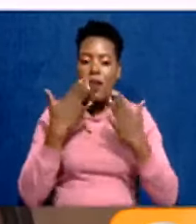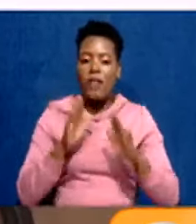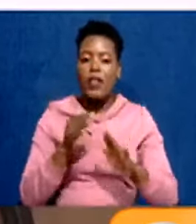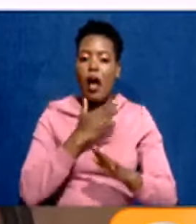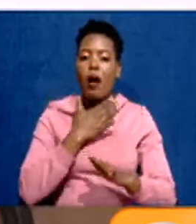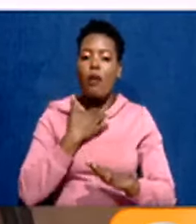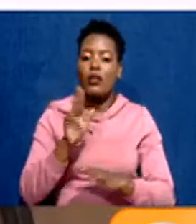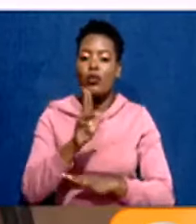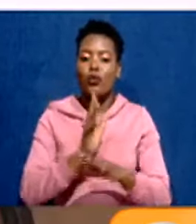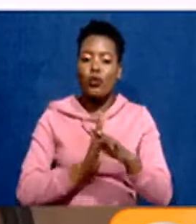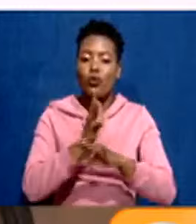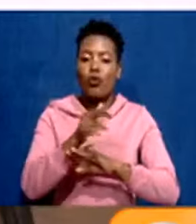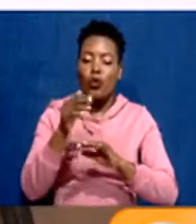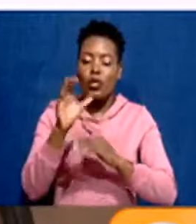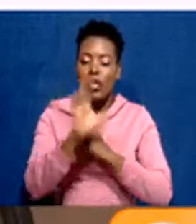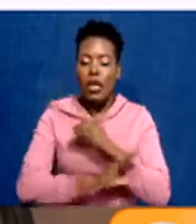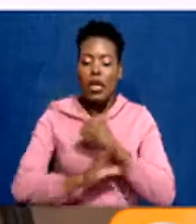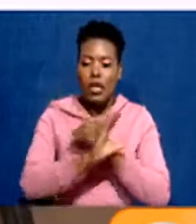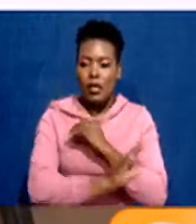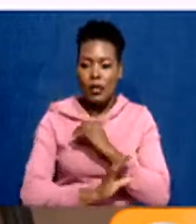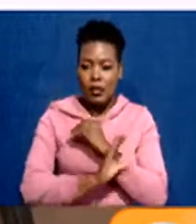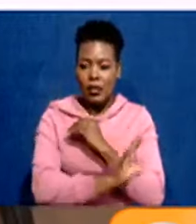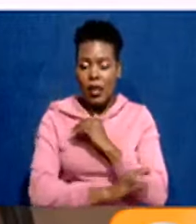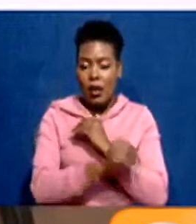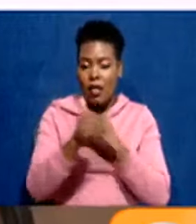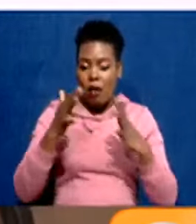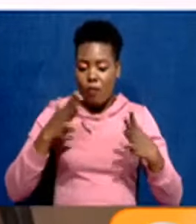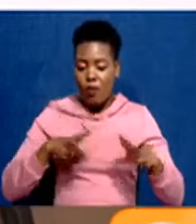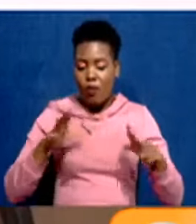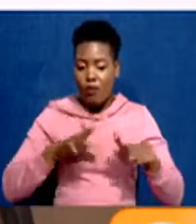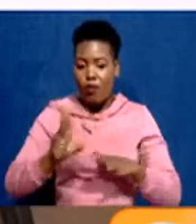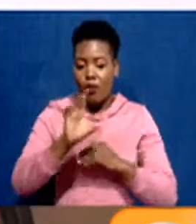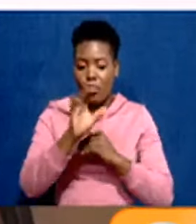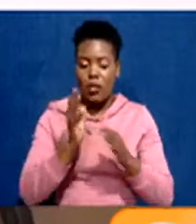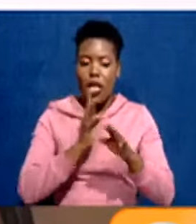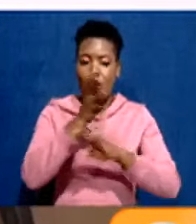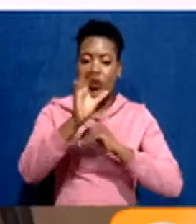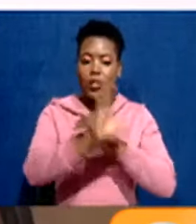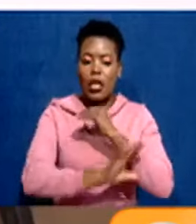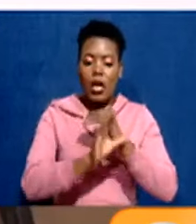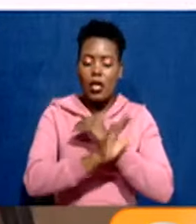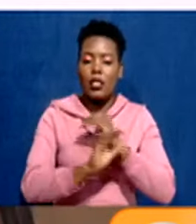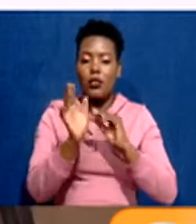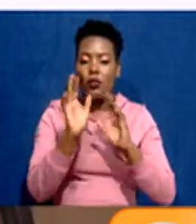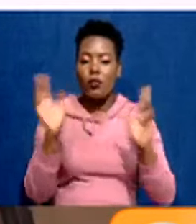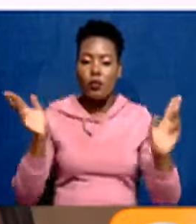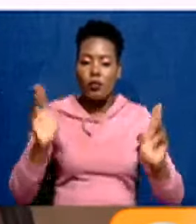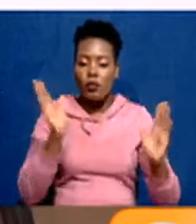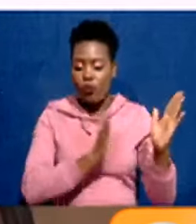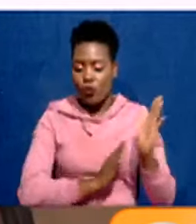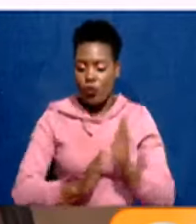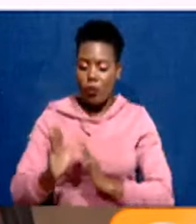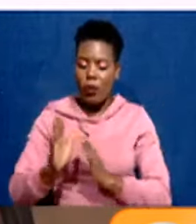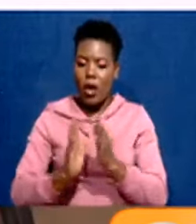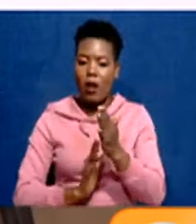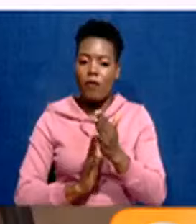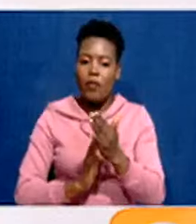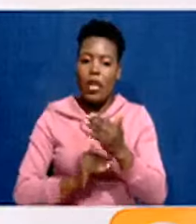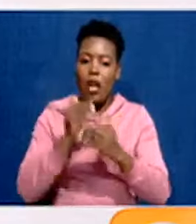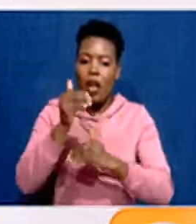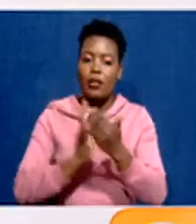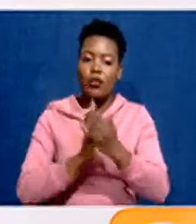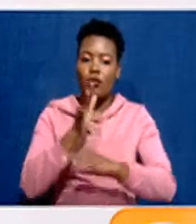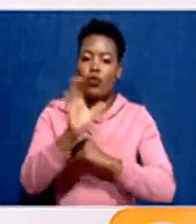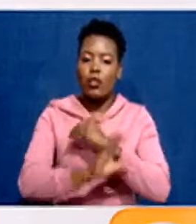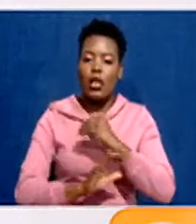cross country as other people also used to catch themselves to prepare for forthcoming cross country.